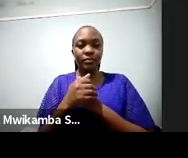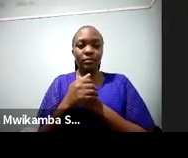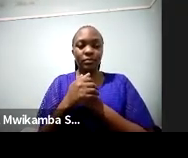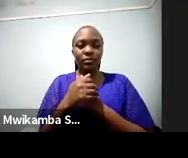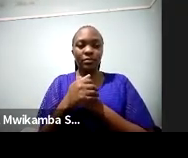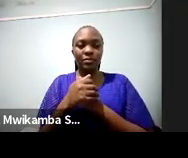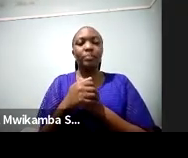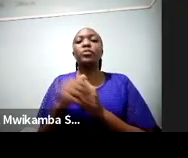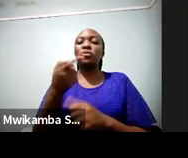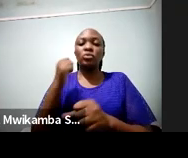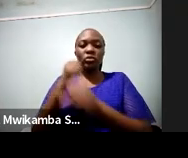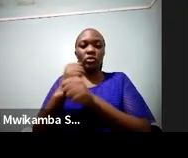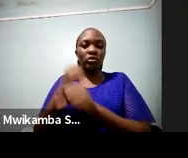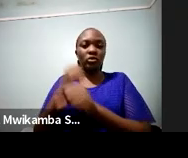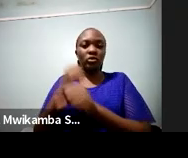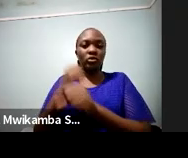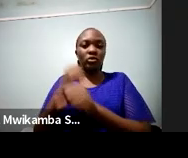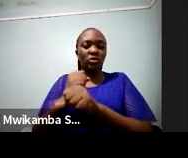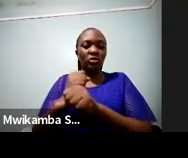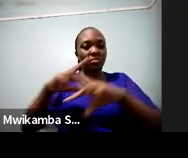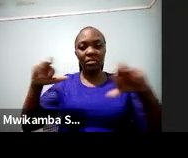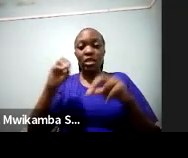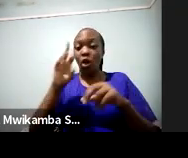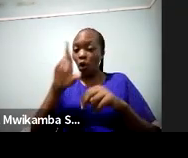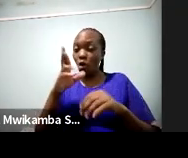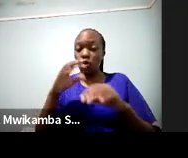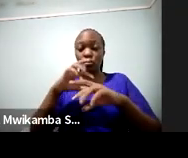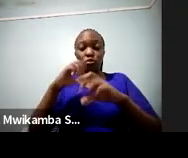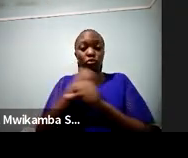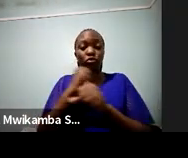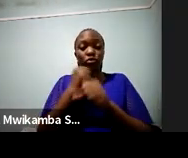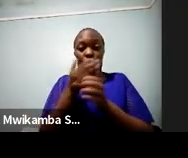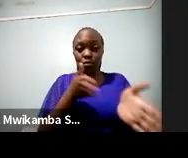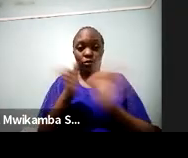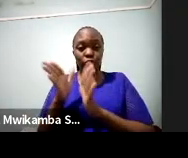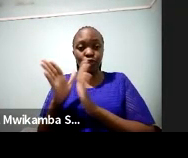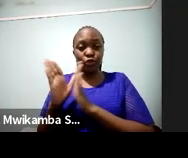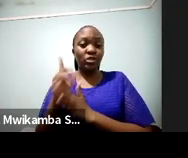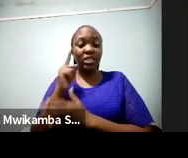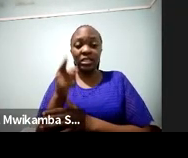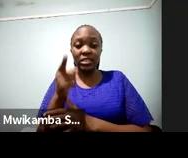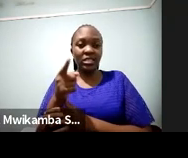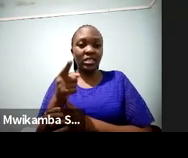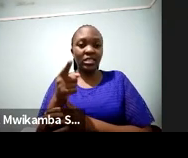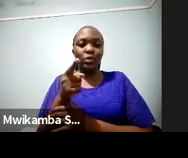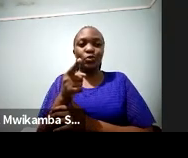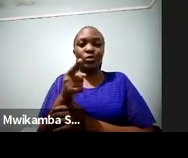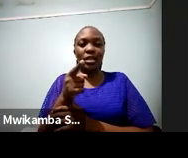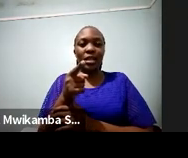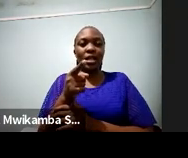job opportunities is a function of so many other things. The inflation rate, the unemployment rate, the job opportunities